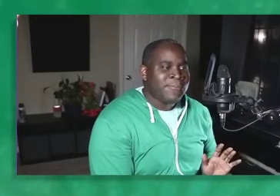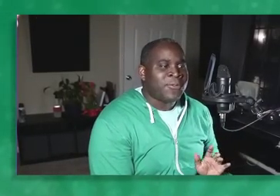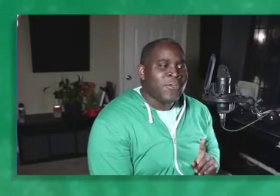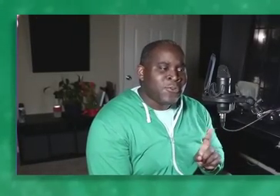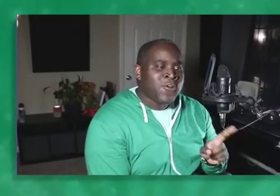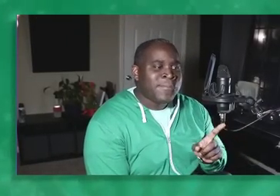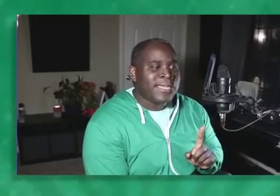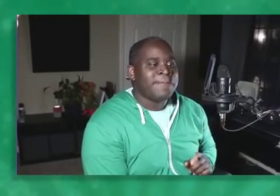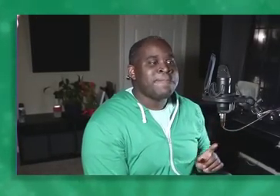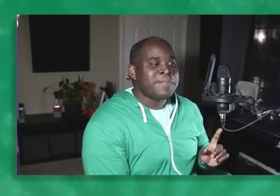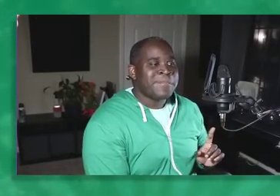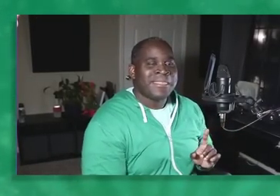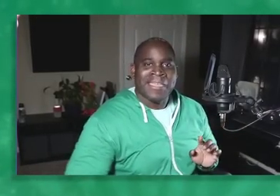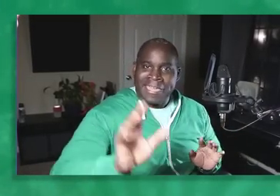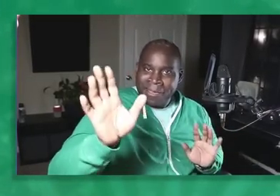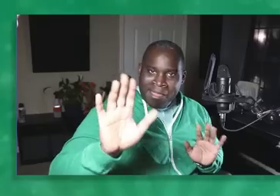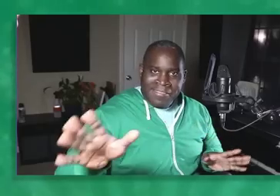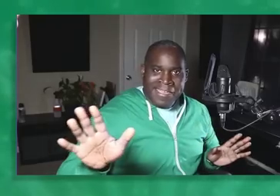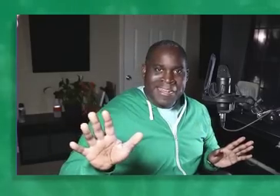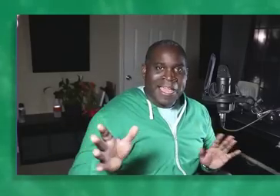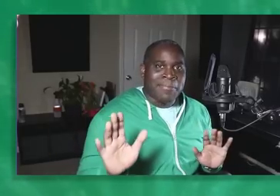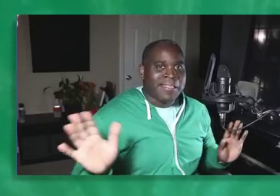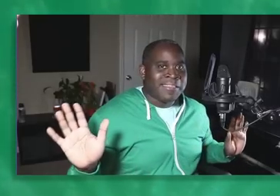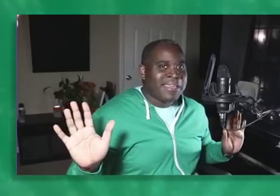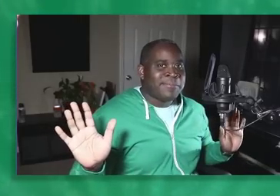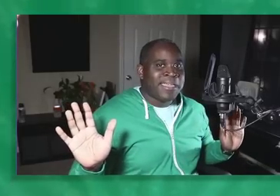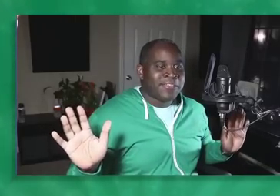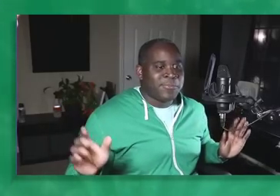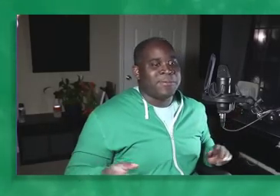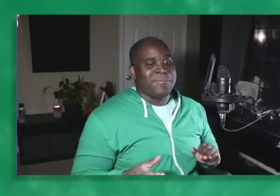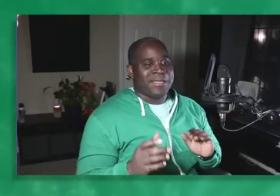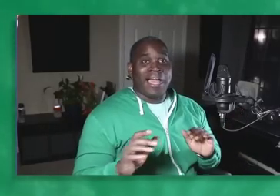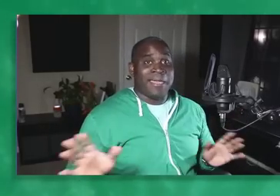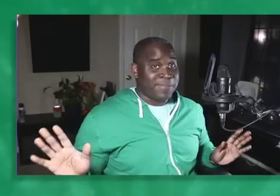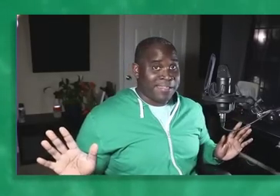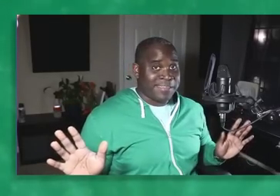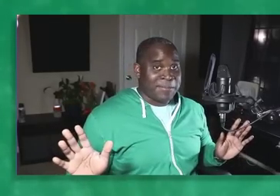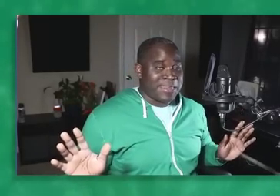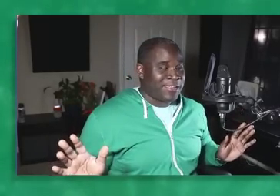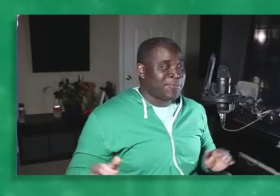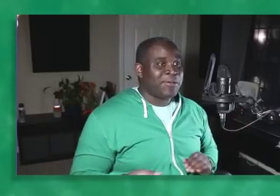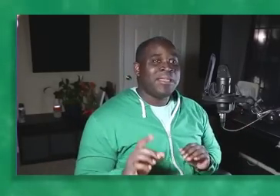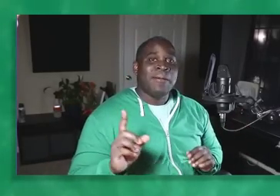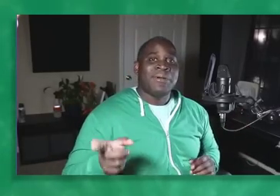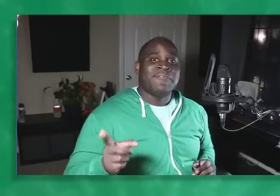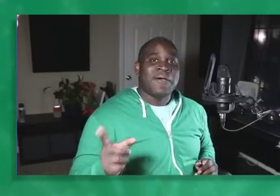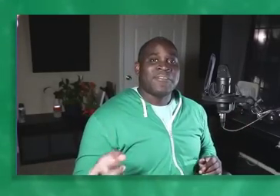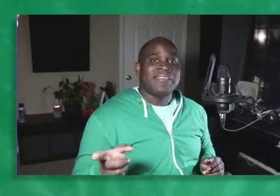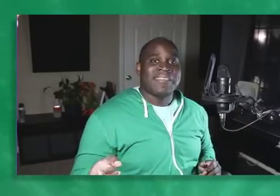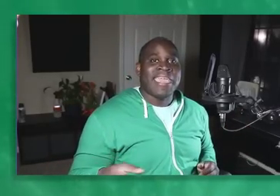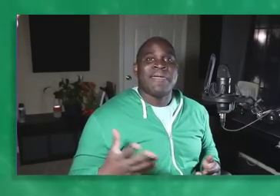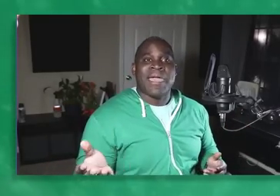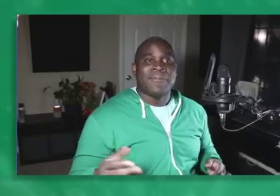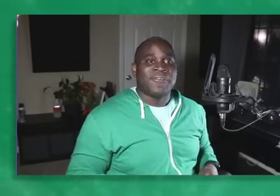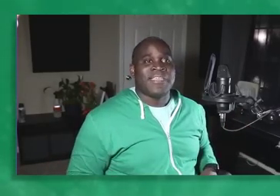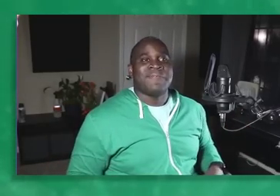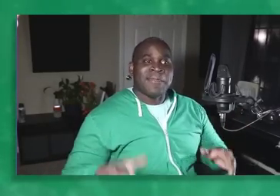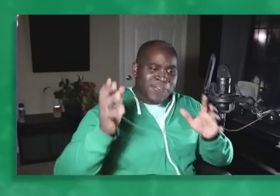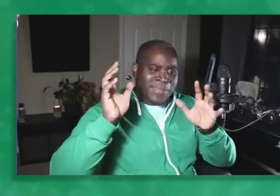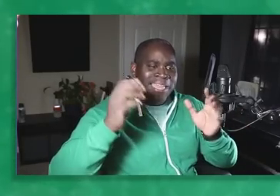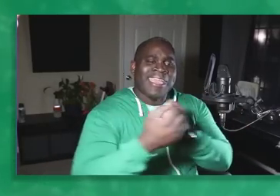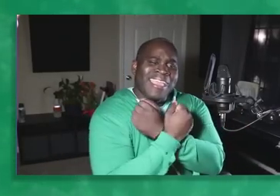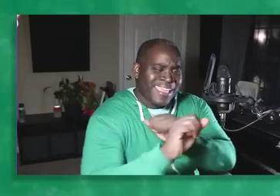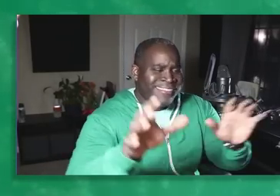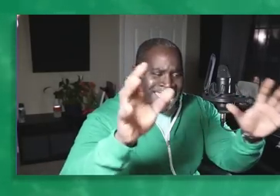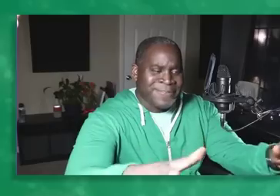nice and simple. Though normally, and I'm not saying I'm the expert, but I'm not saying I'm an expert, but if I was going to say, hey, I'm happy you're safe,